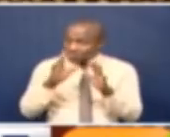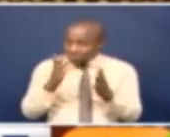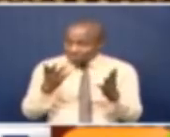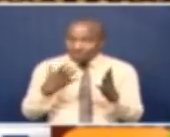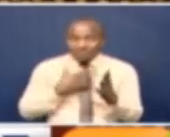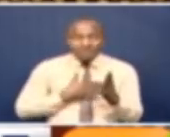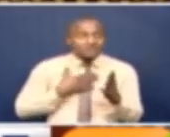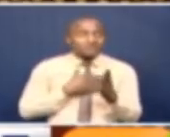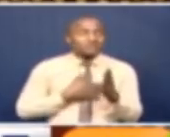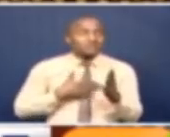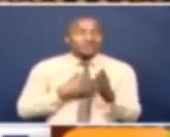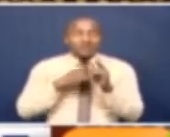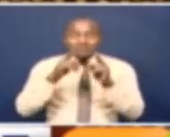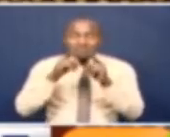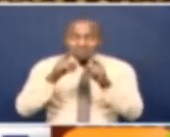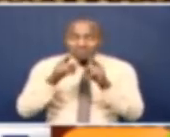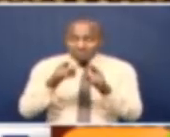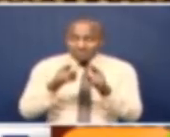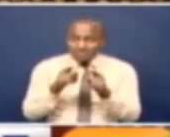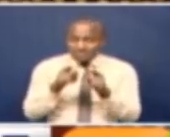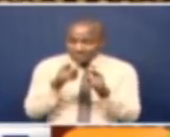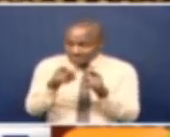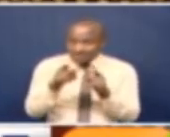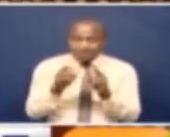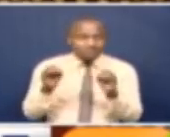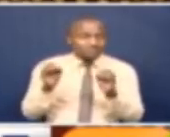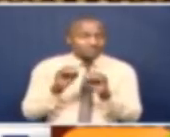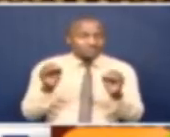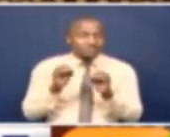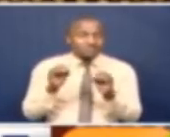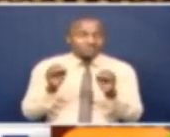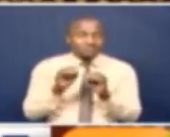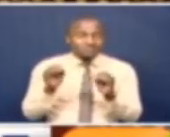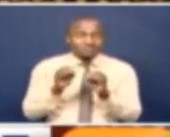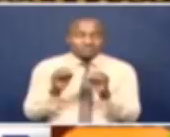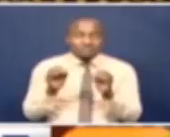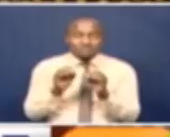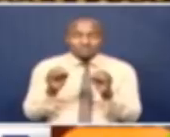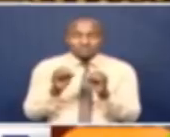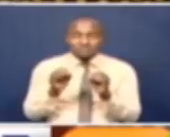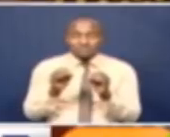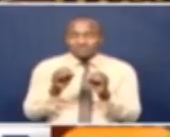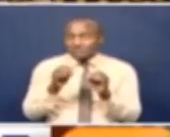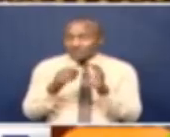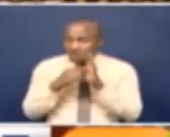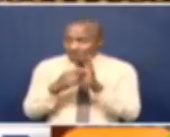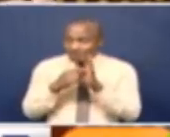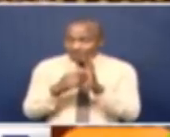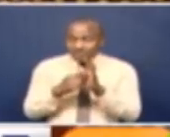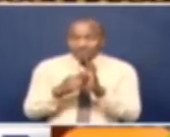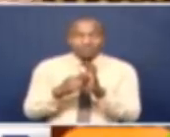blame everything on a single group or on a single individual. Mm. Like